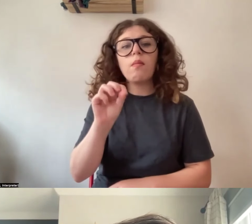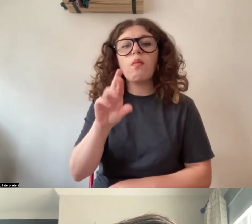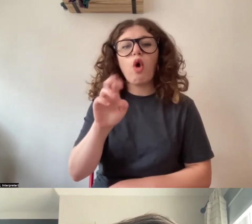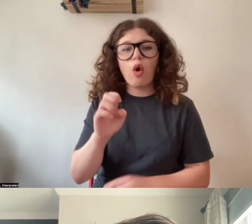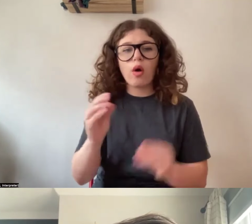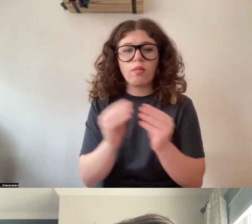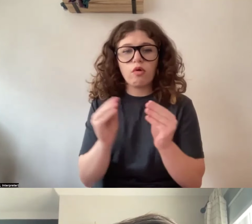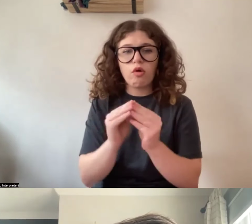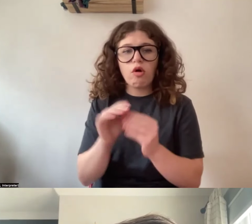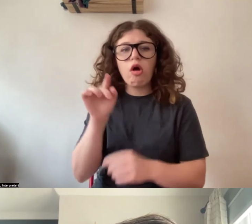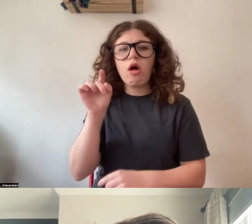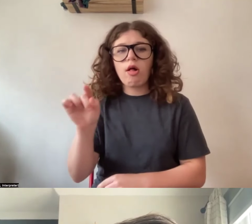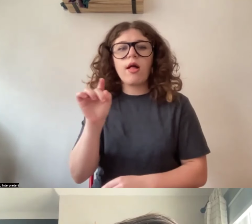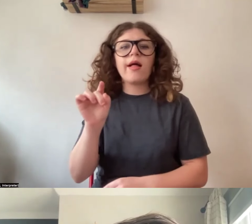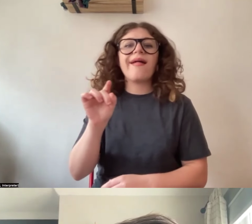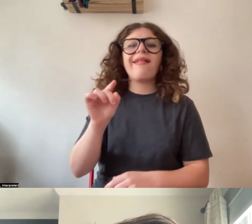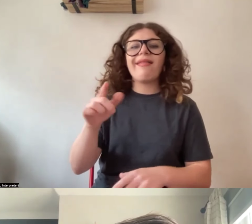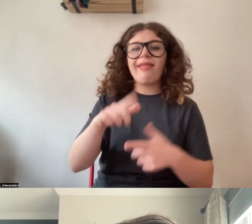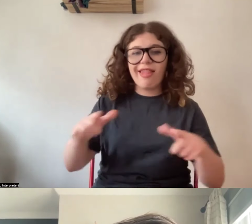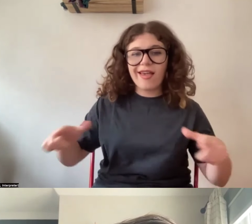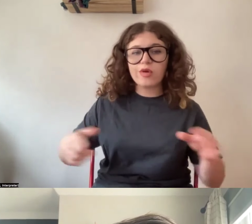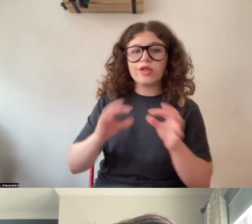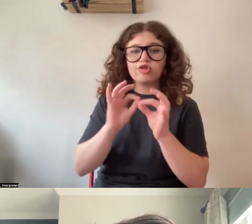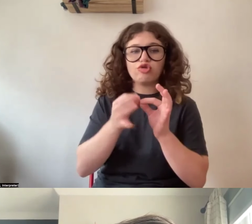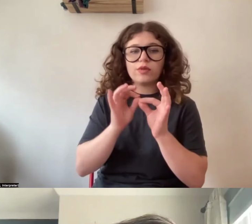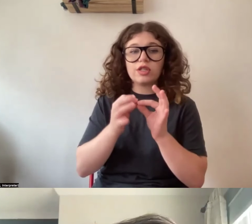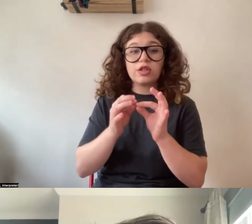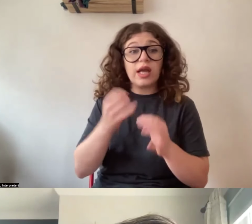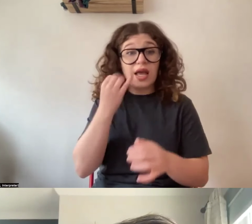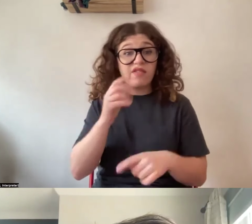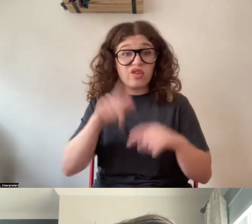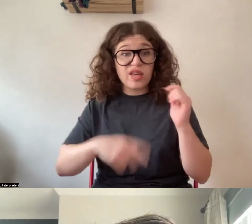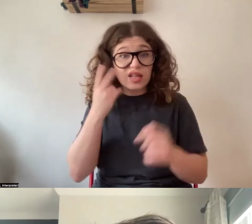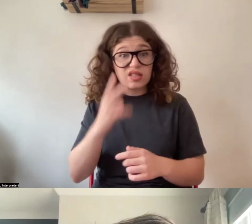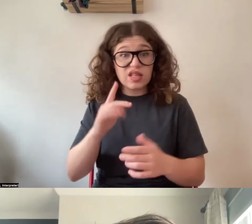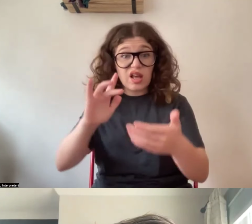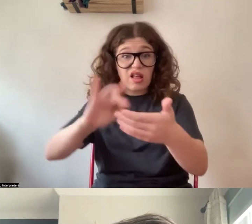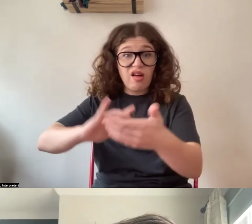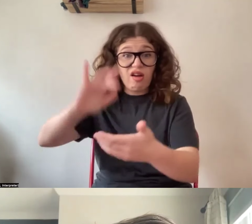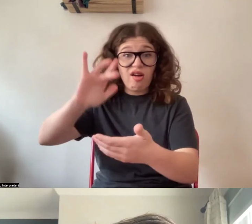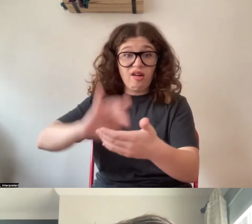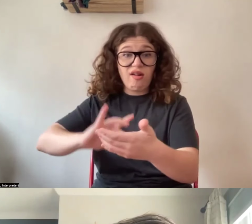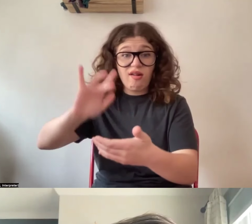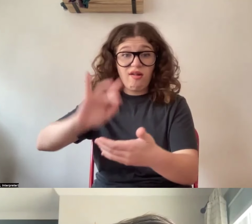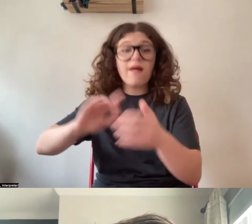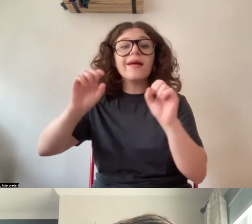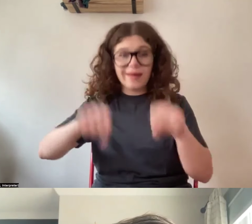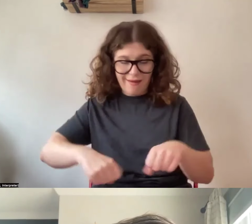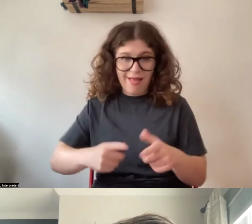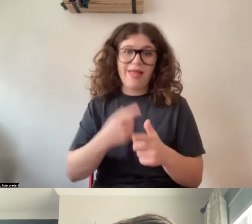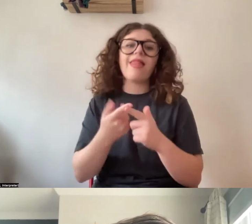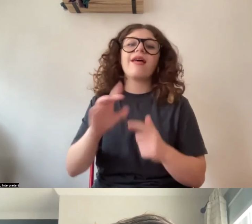interpretation. And if you cannot see it with your finger, you can move up and down the options and you'll find the